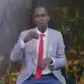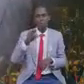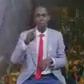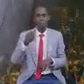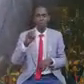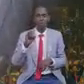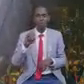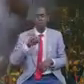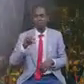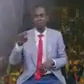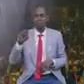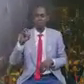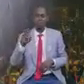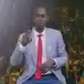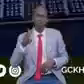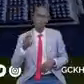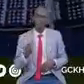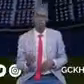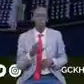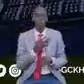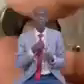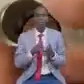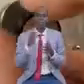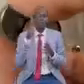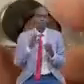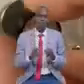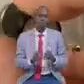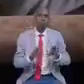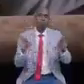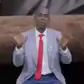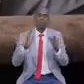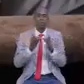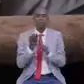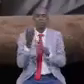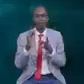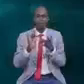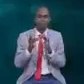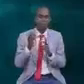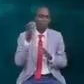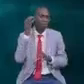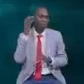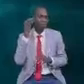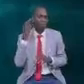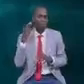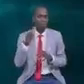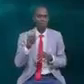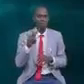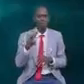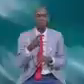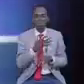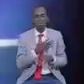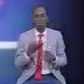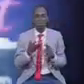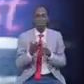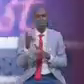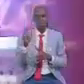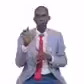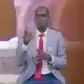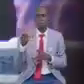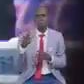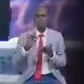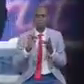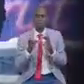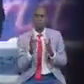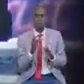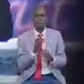God's servants will be broadcast worldwide through satellites, radio, TV, and the GCK social media platforms.